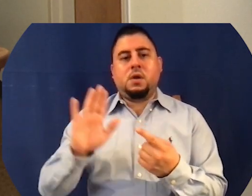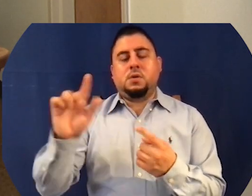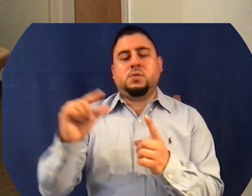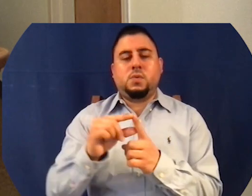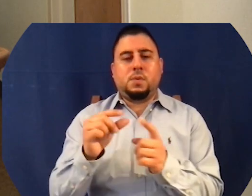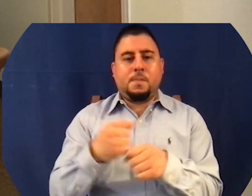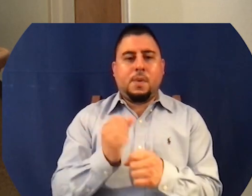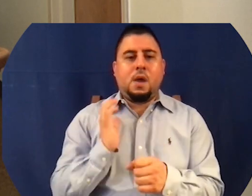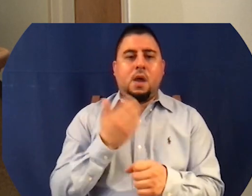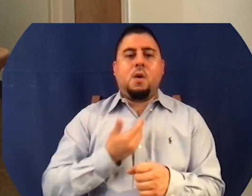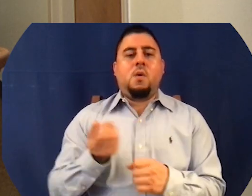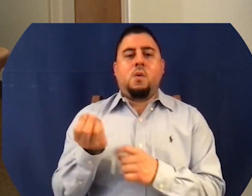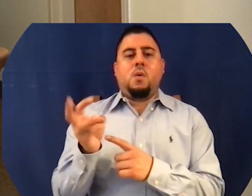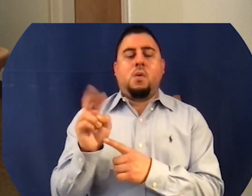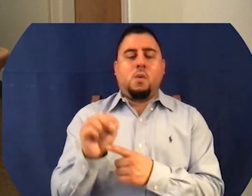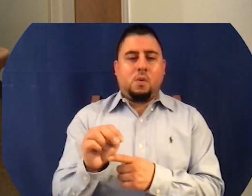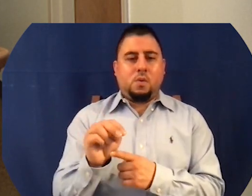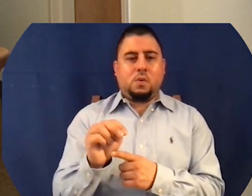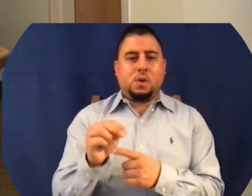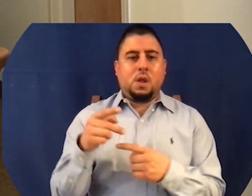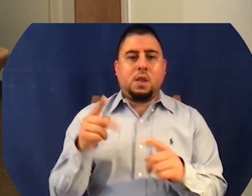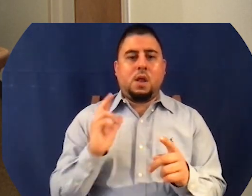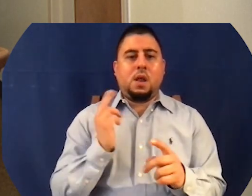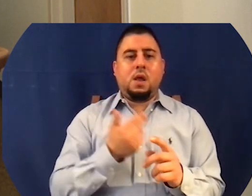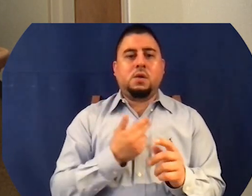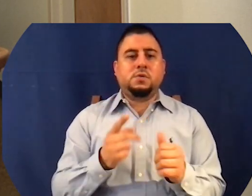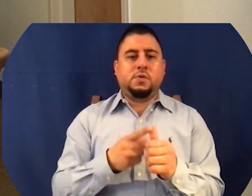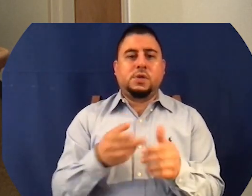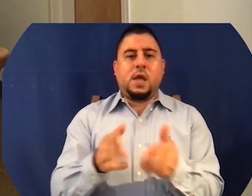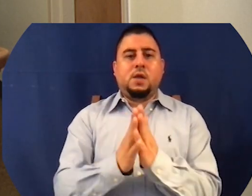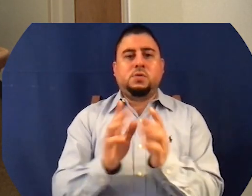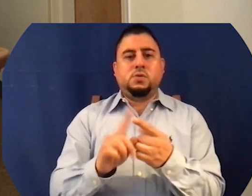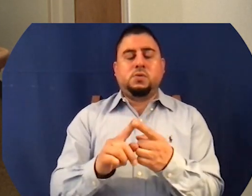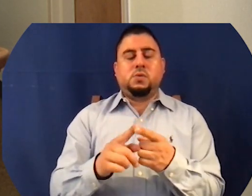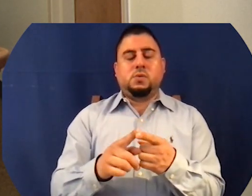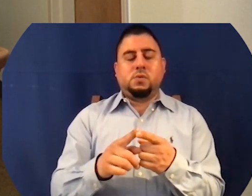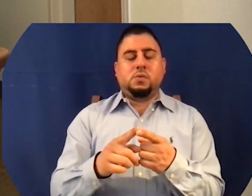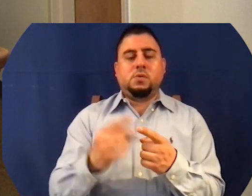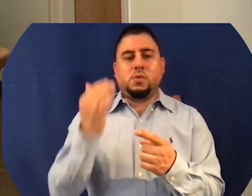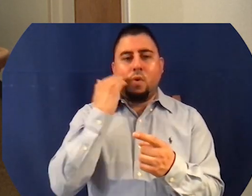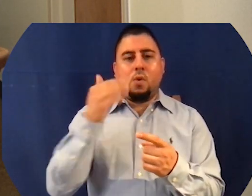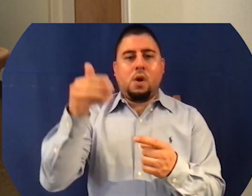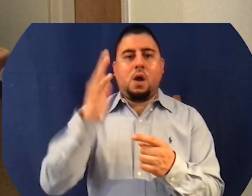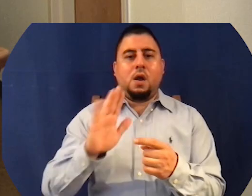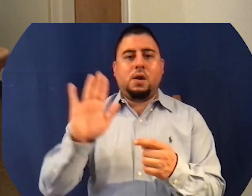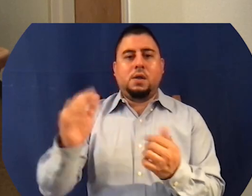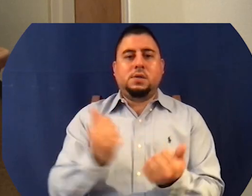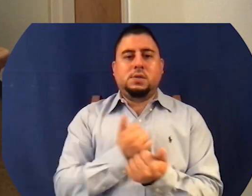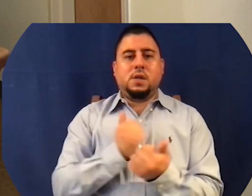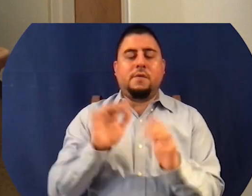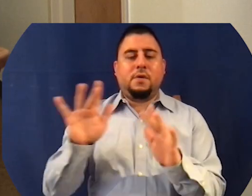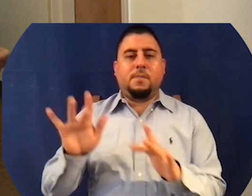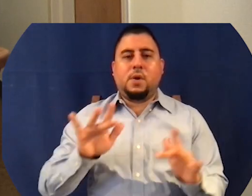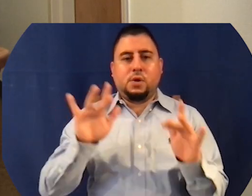and to make it our own, let us first ask to know God's loving mercy.